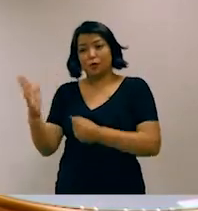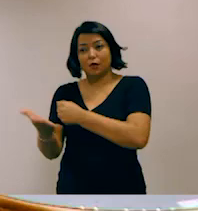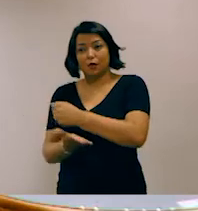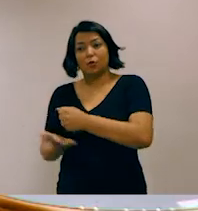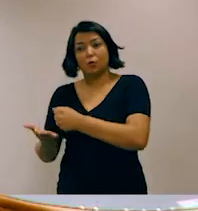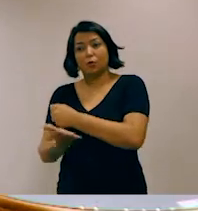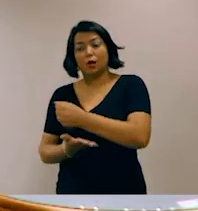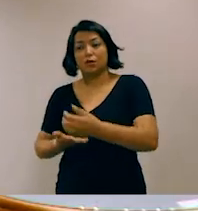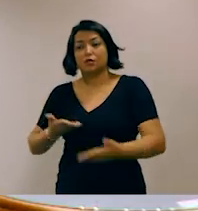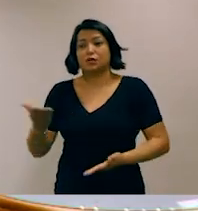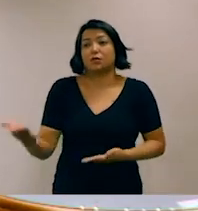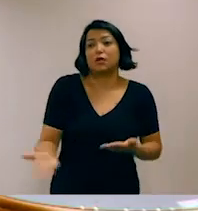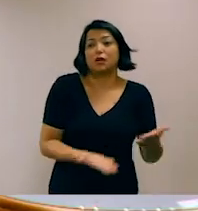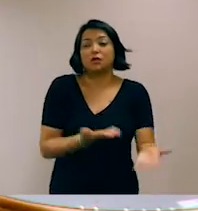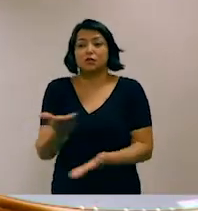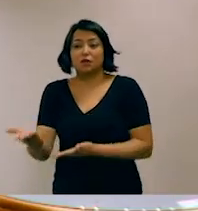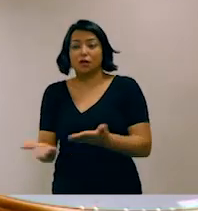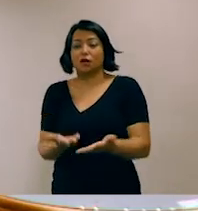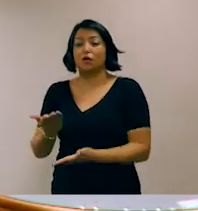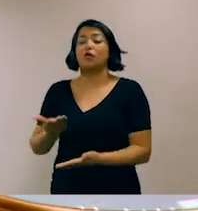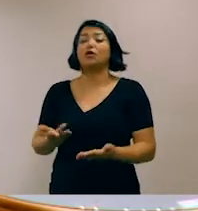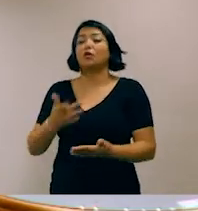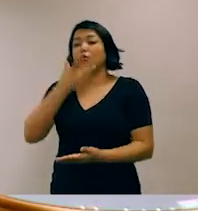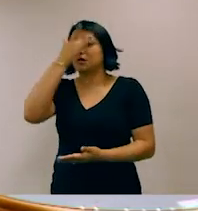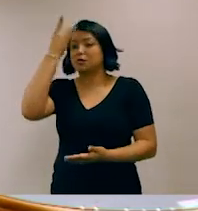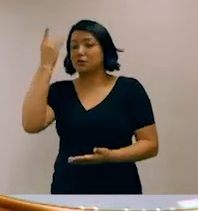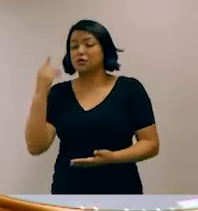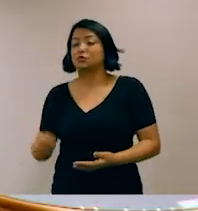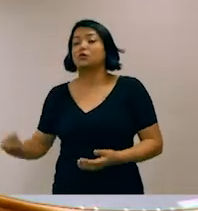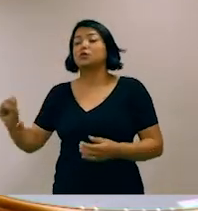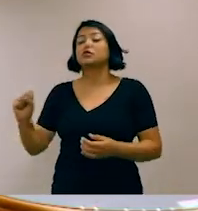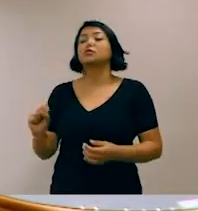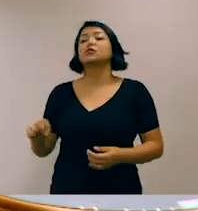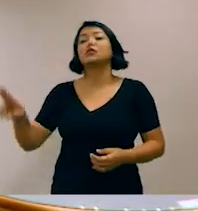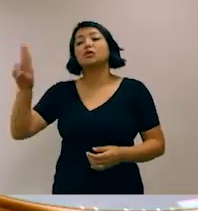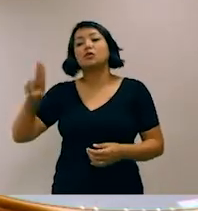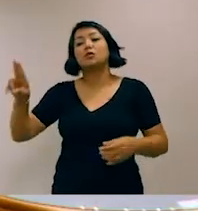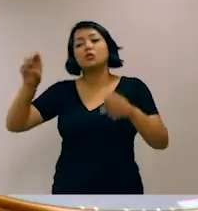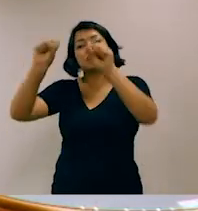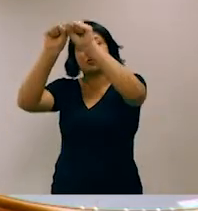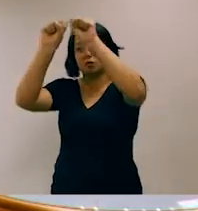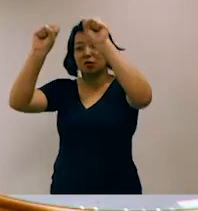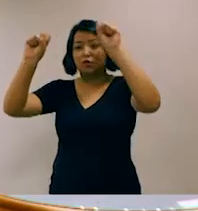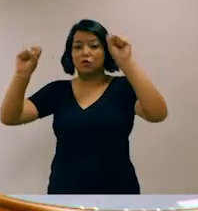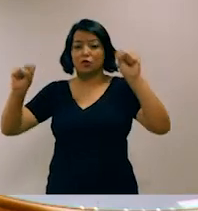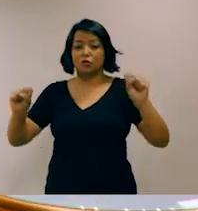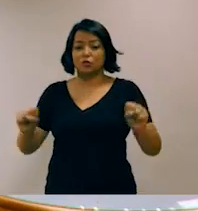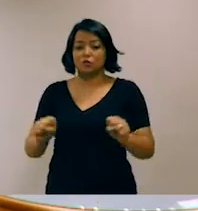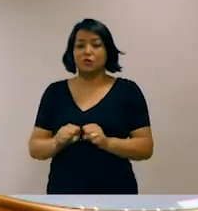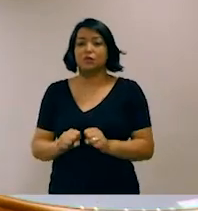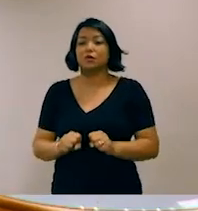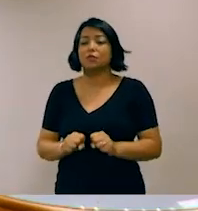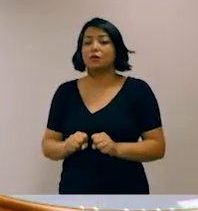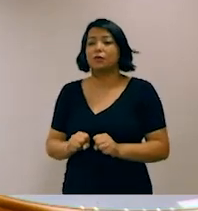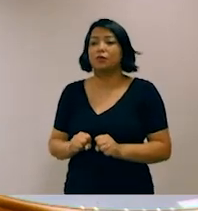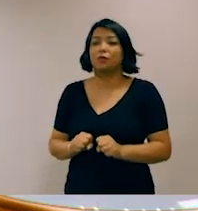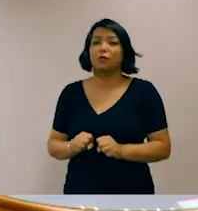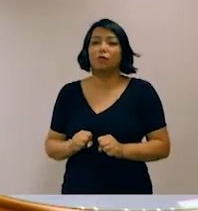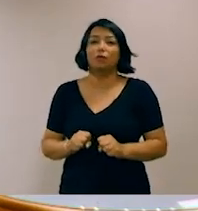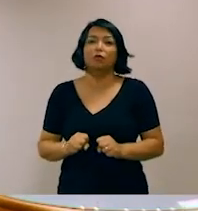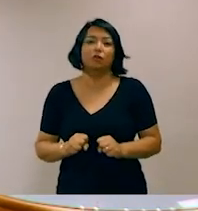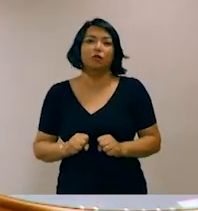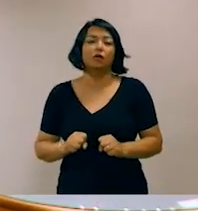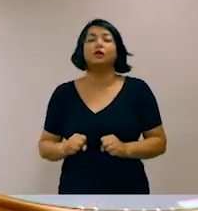based on interactions with the clients that use the system. So I don't know if